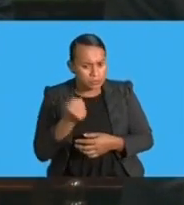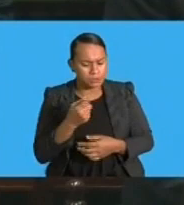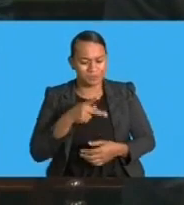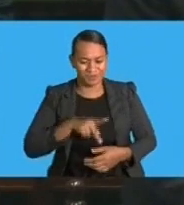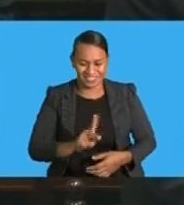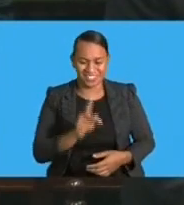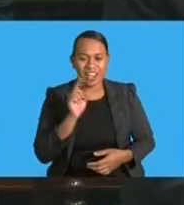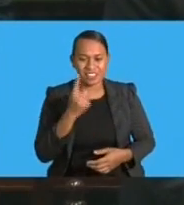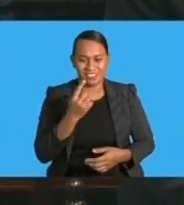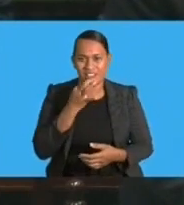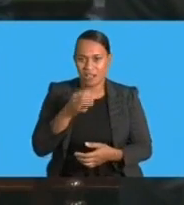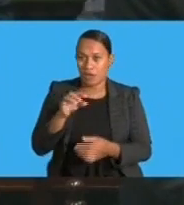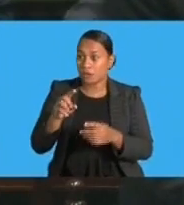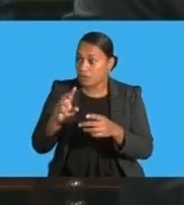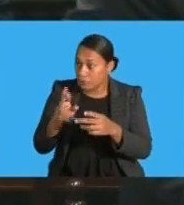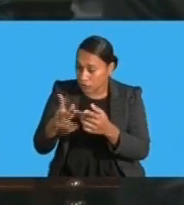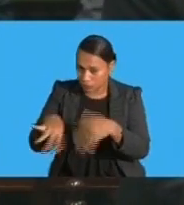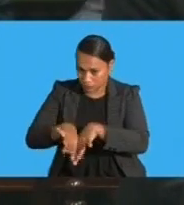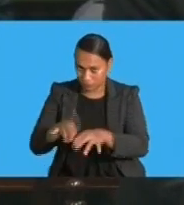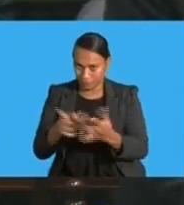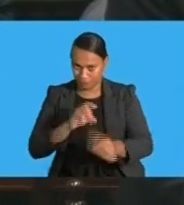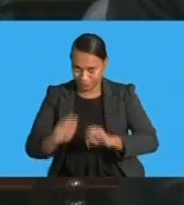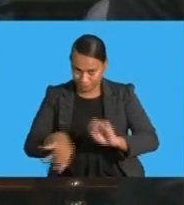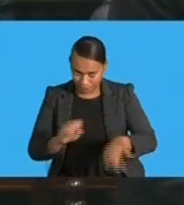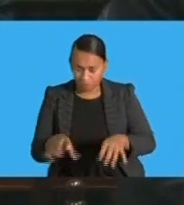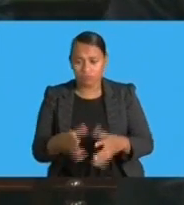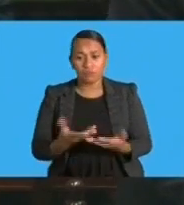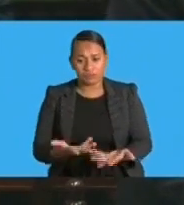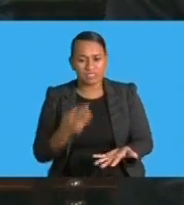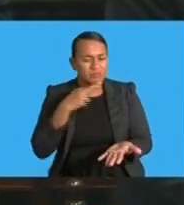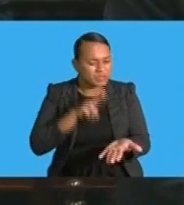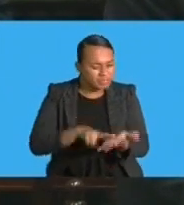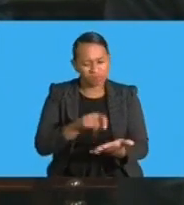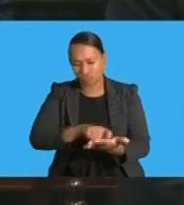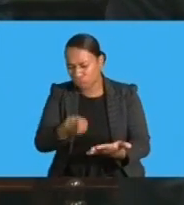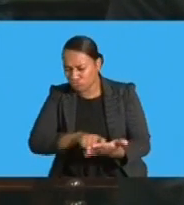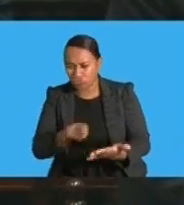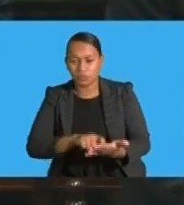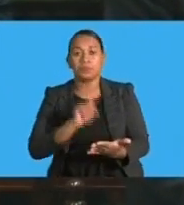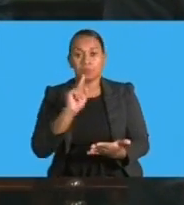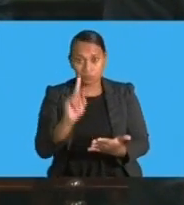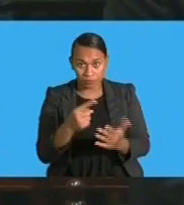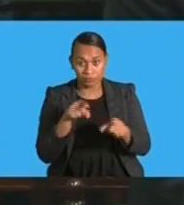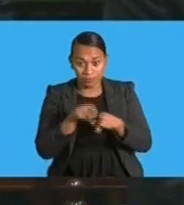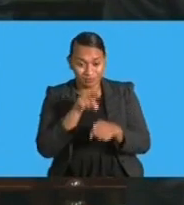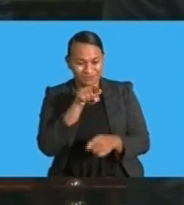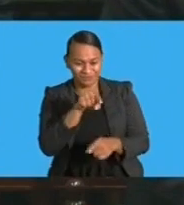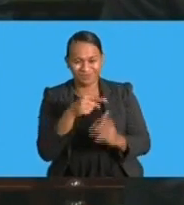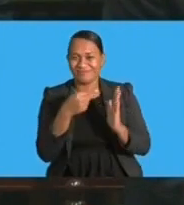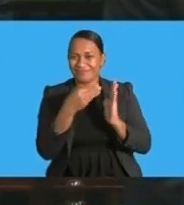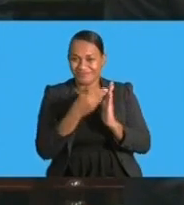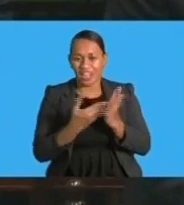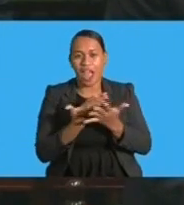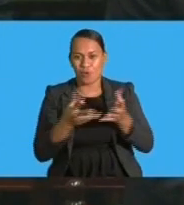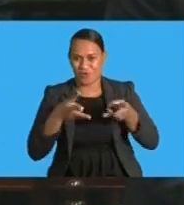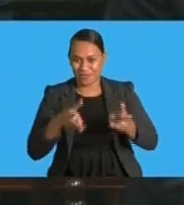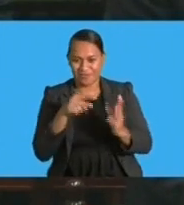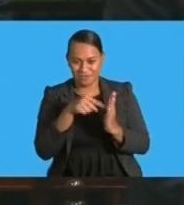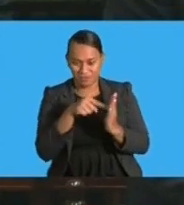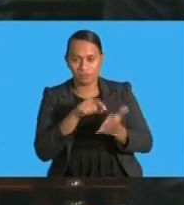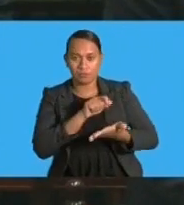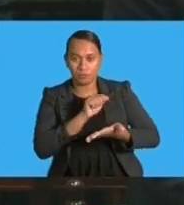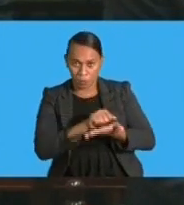place, and we offer them a permit. Mr. Speaker said, that is the way to go. The